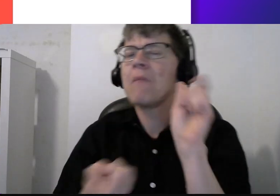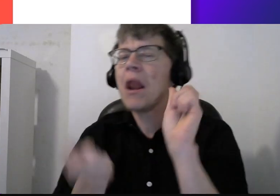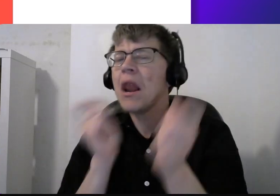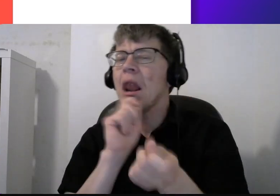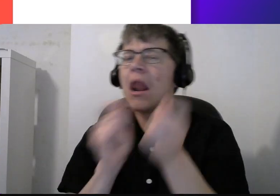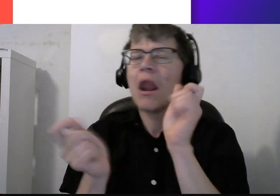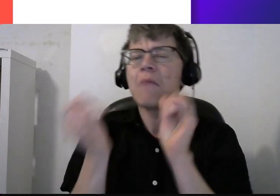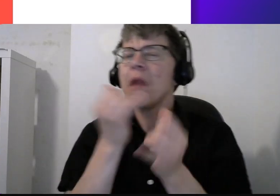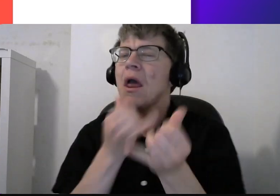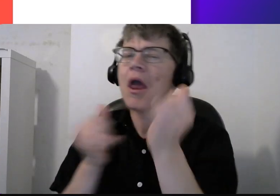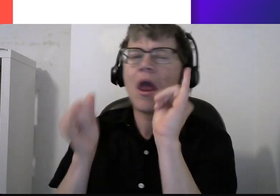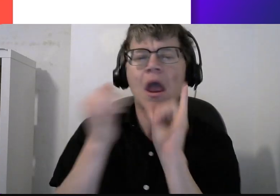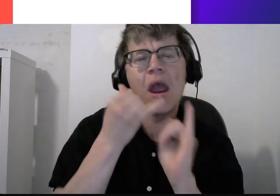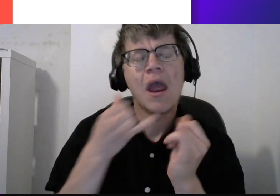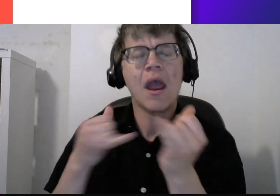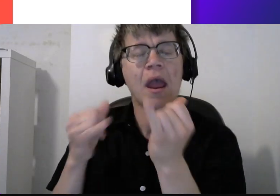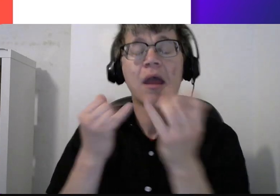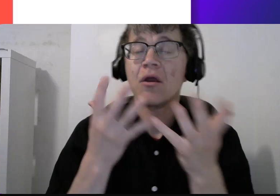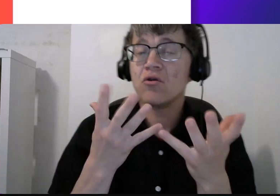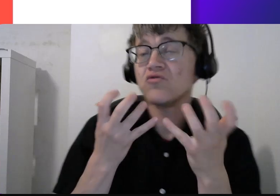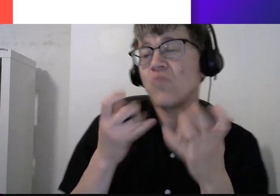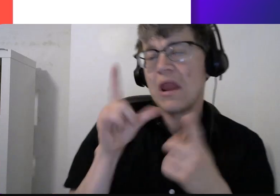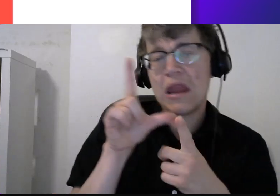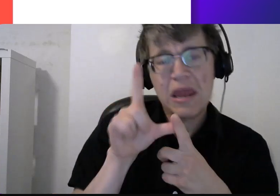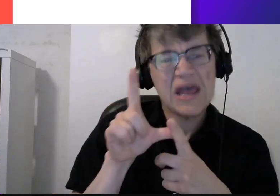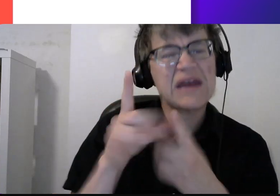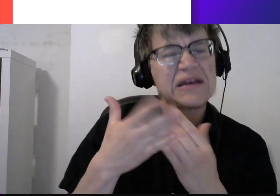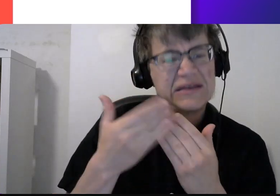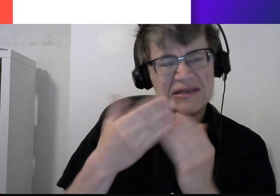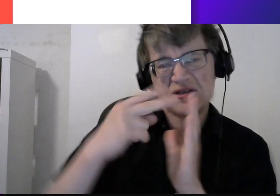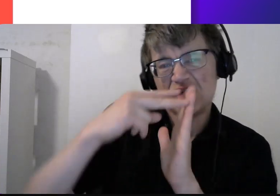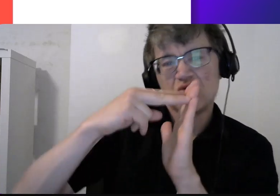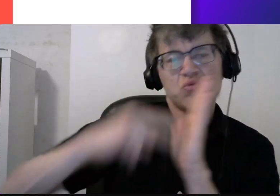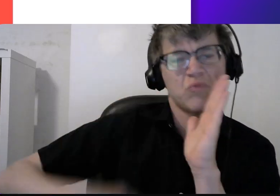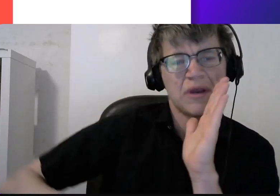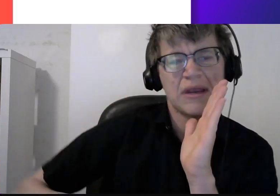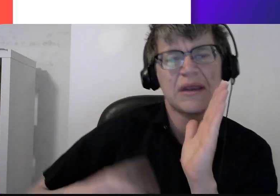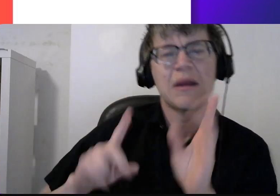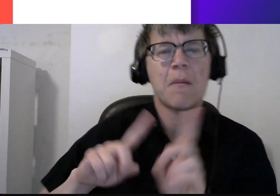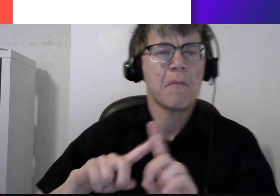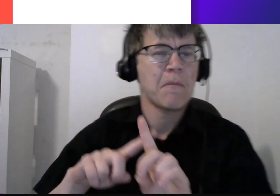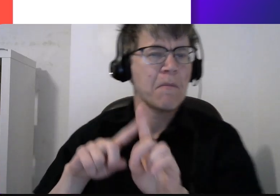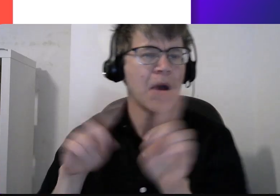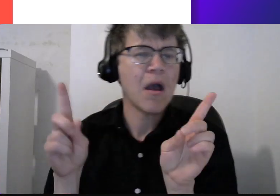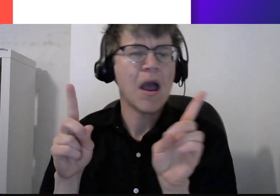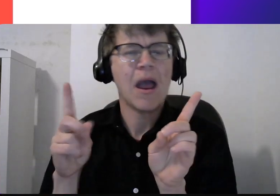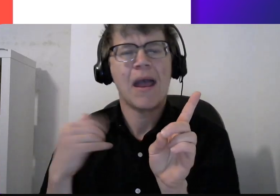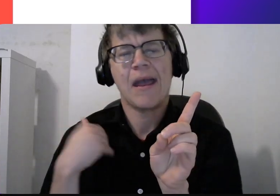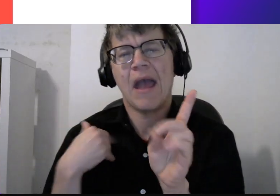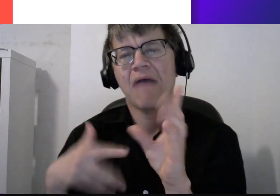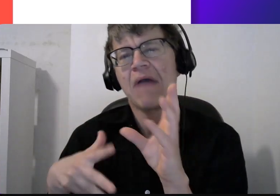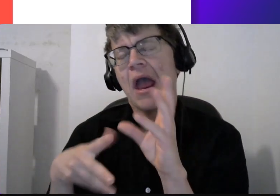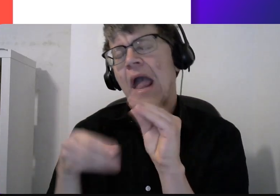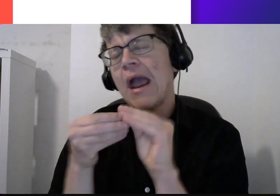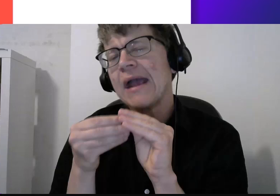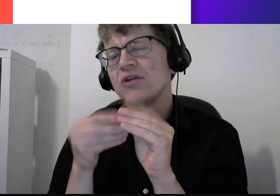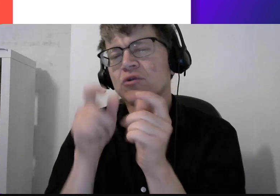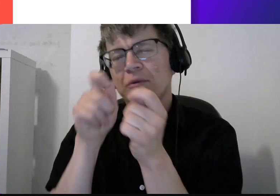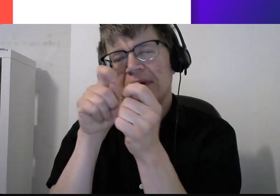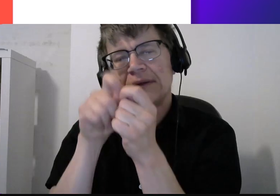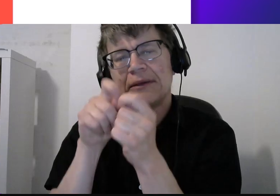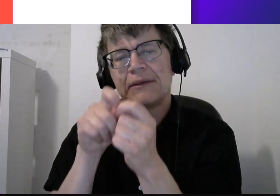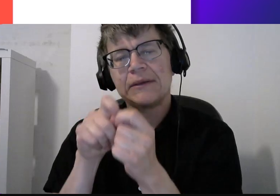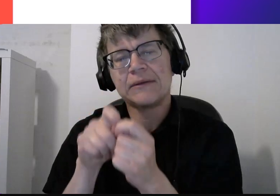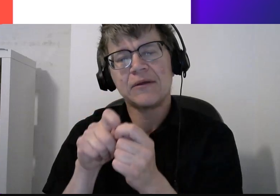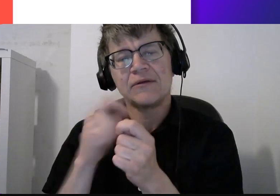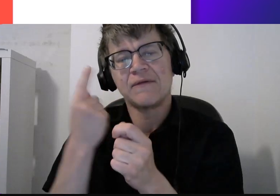letter forms and still make them very legible, but that you have on these extra elements that are helping bring your attention to the words